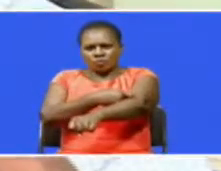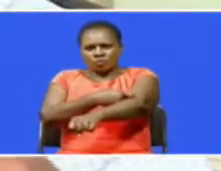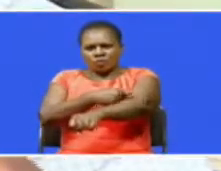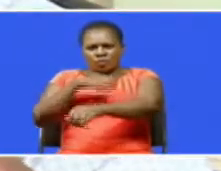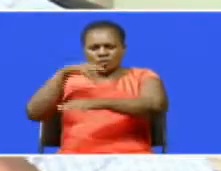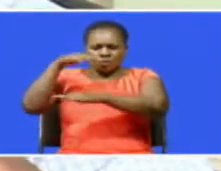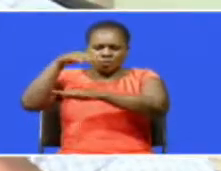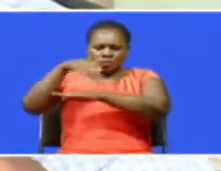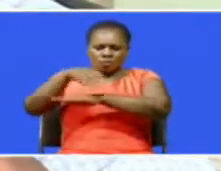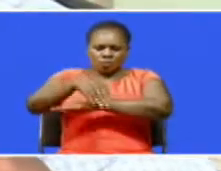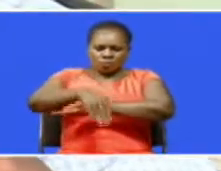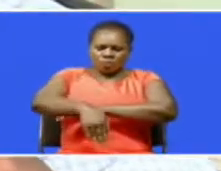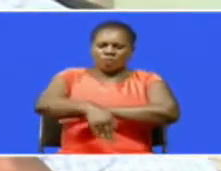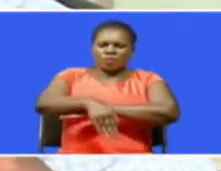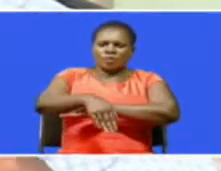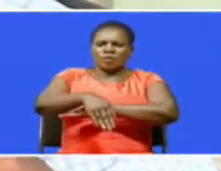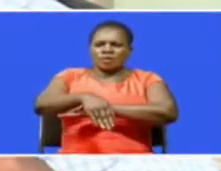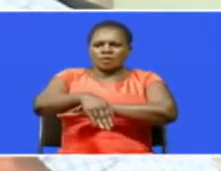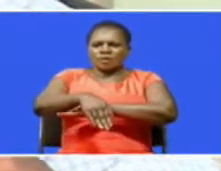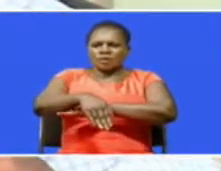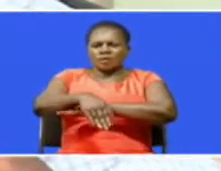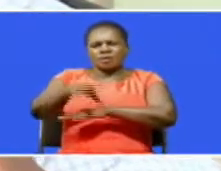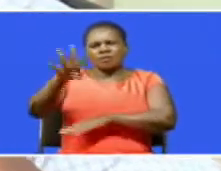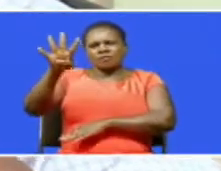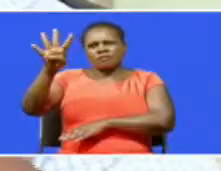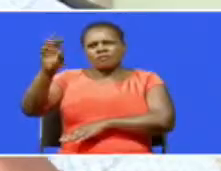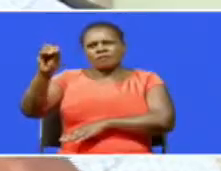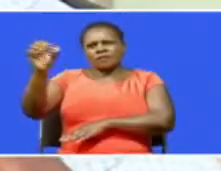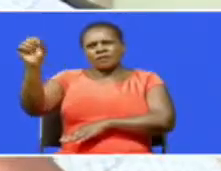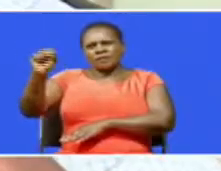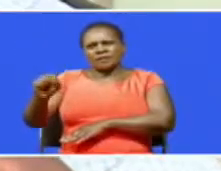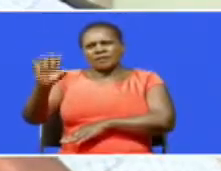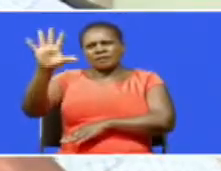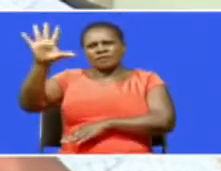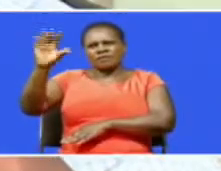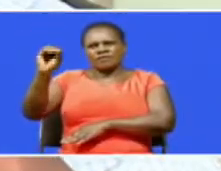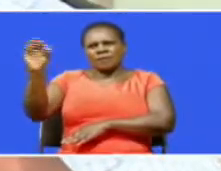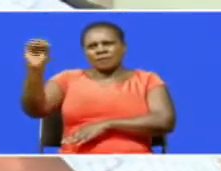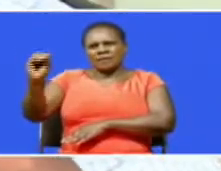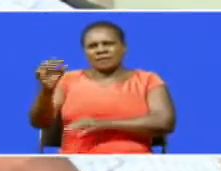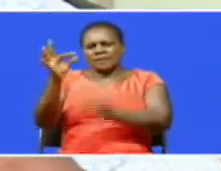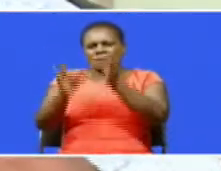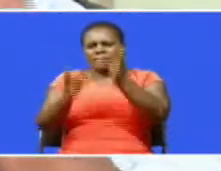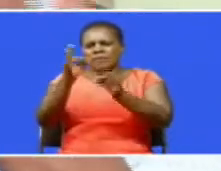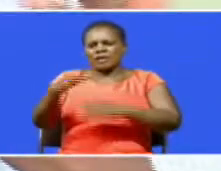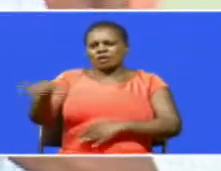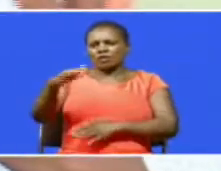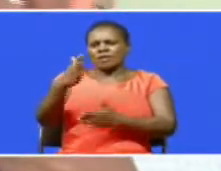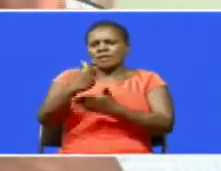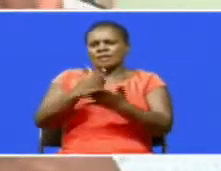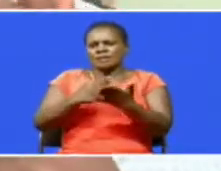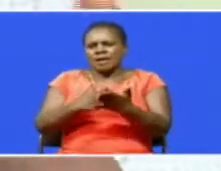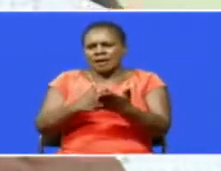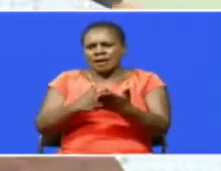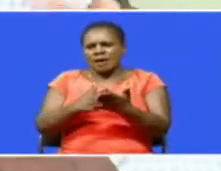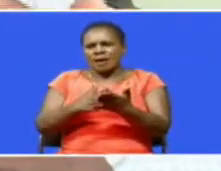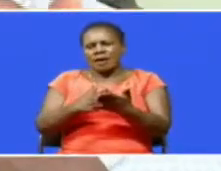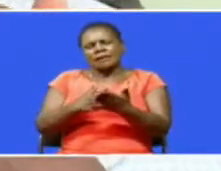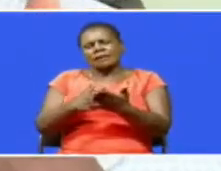came significantly down, maybe 40%, 50%, depending on the various areas. Some of them, remember, were